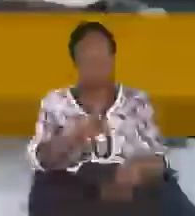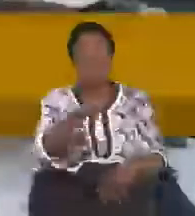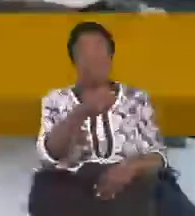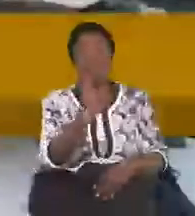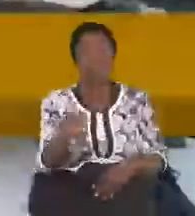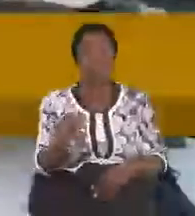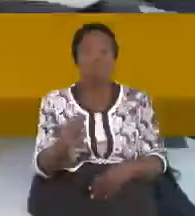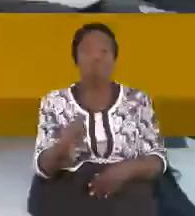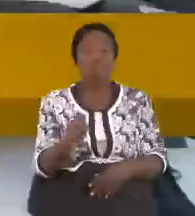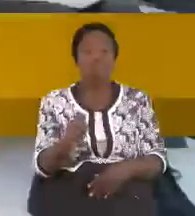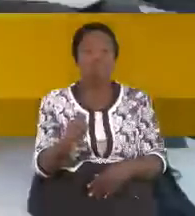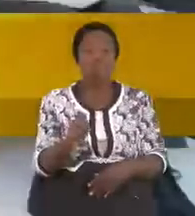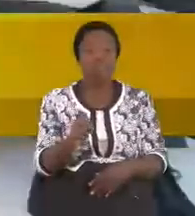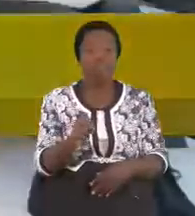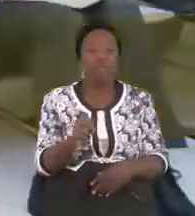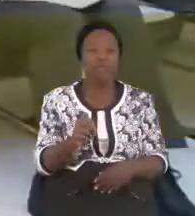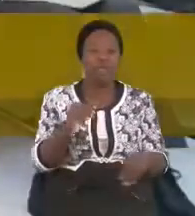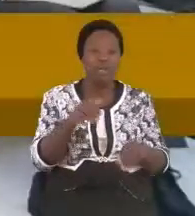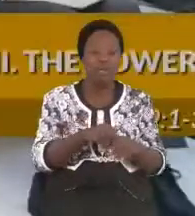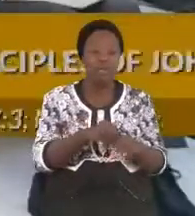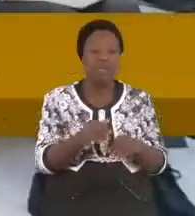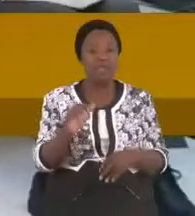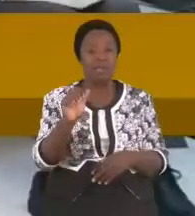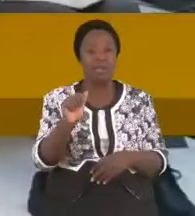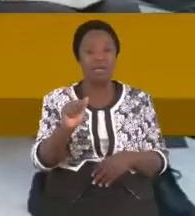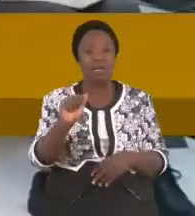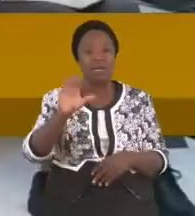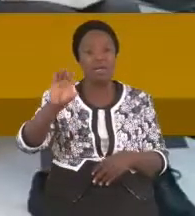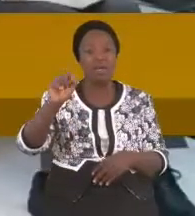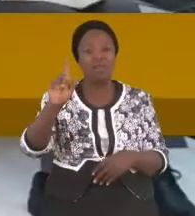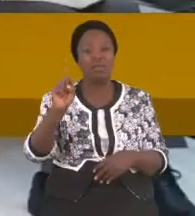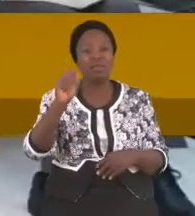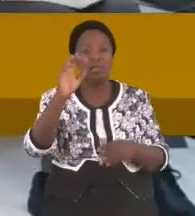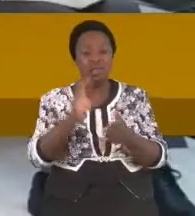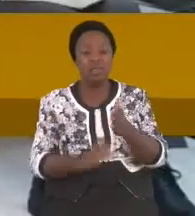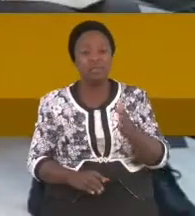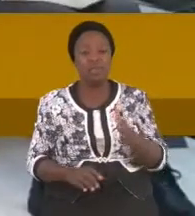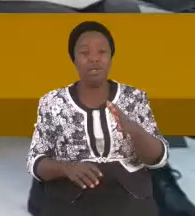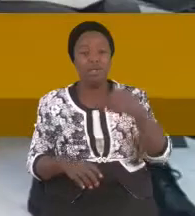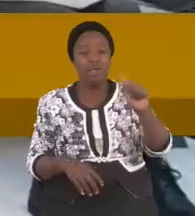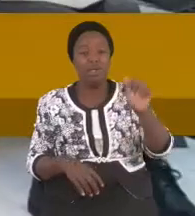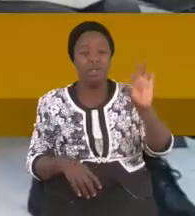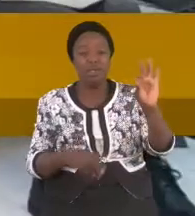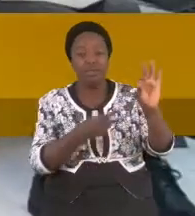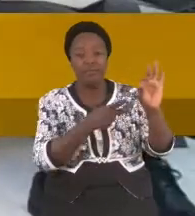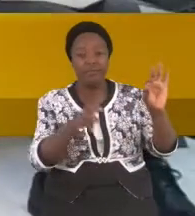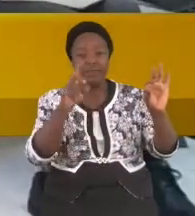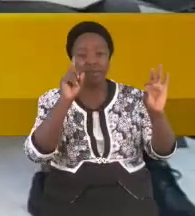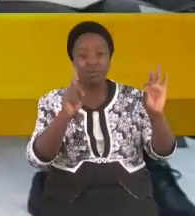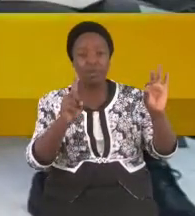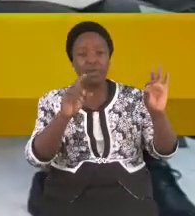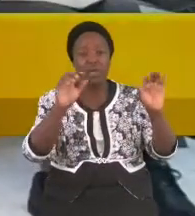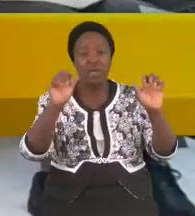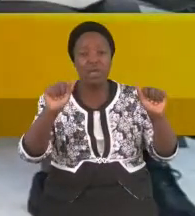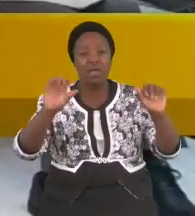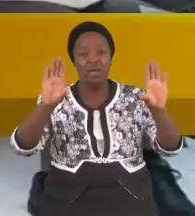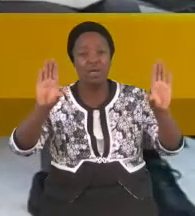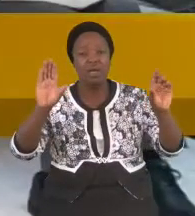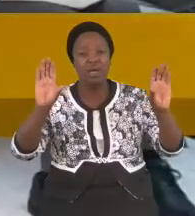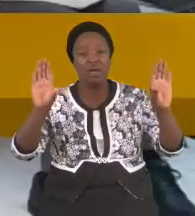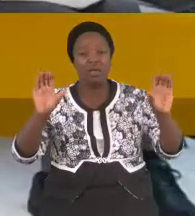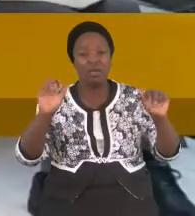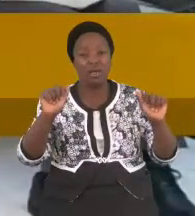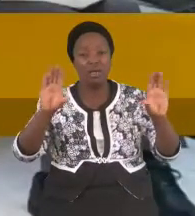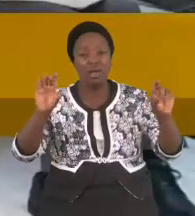at Acts chapter 19. Reading from verse 1. Acts chapter 19, verse